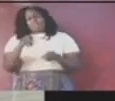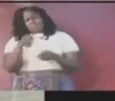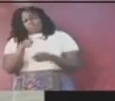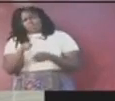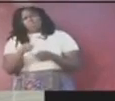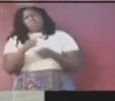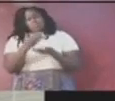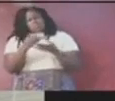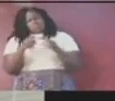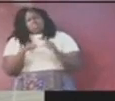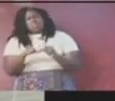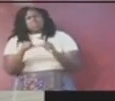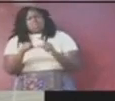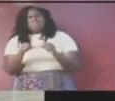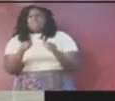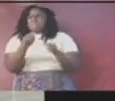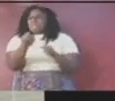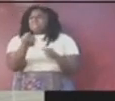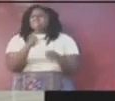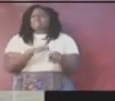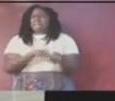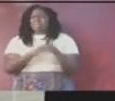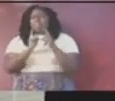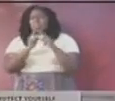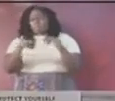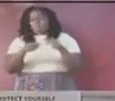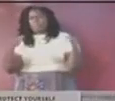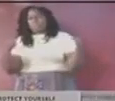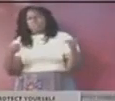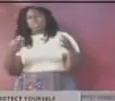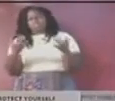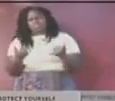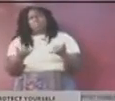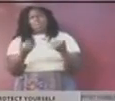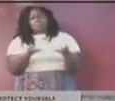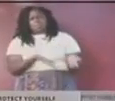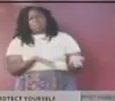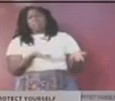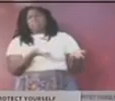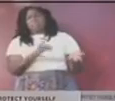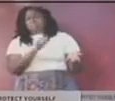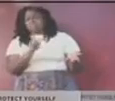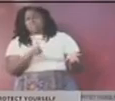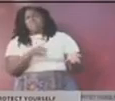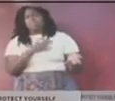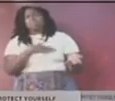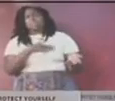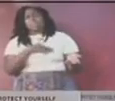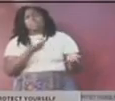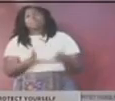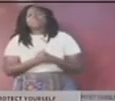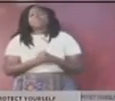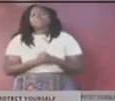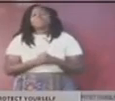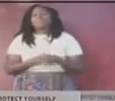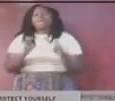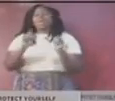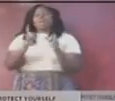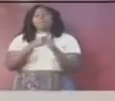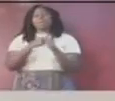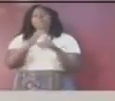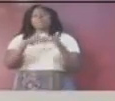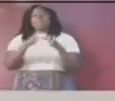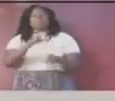time on responding to opposition claims. Thank you. Very much. So the issue of the police, you may